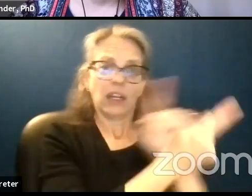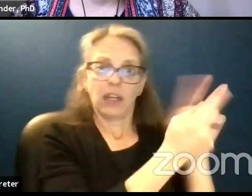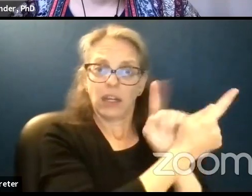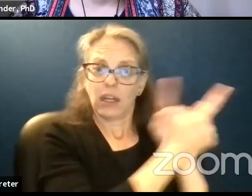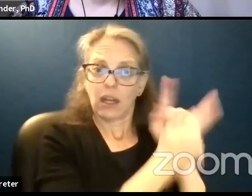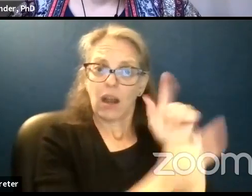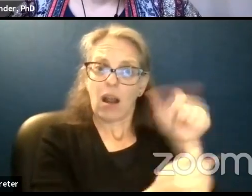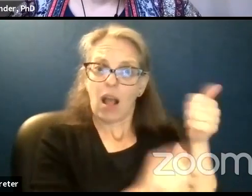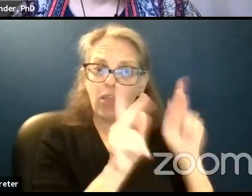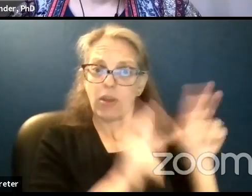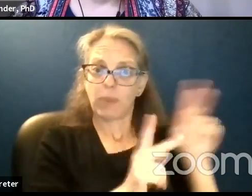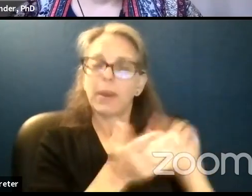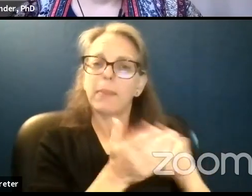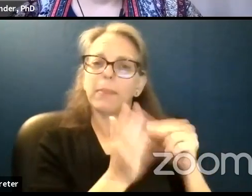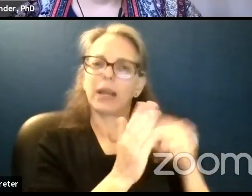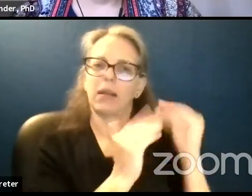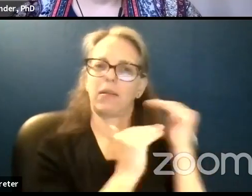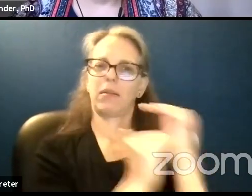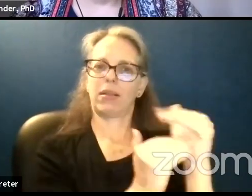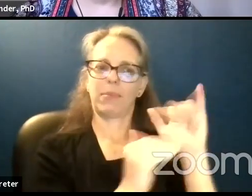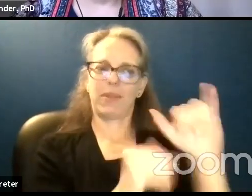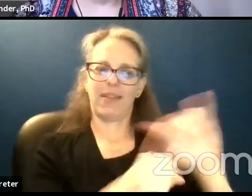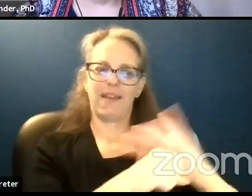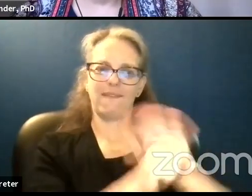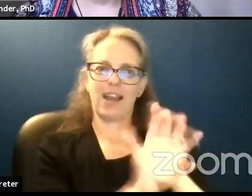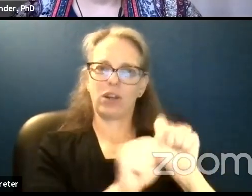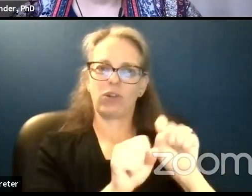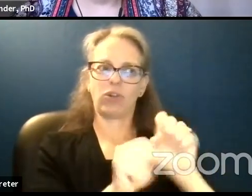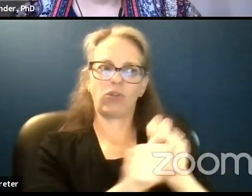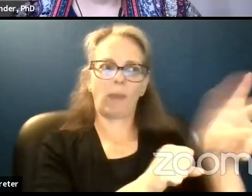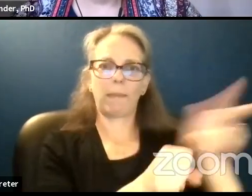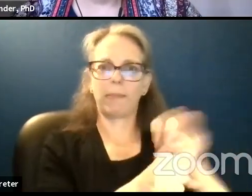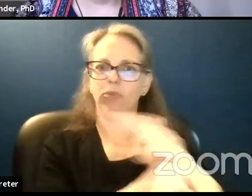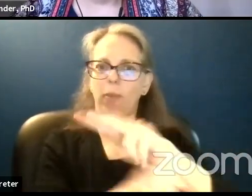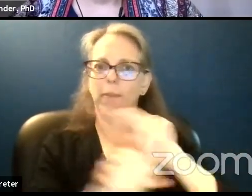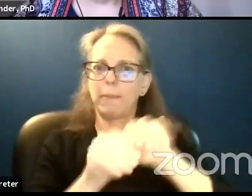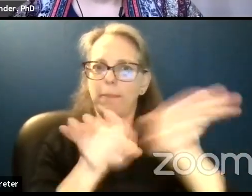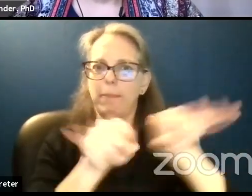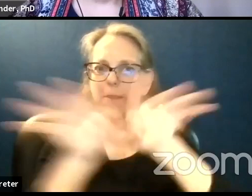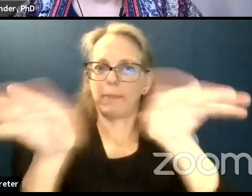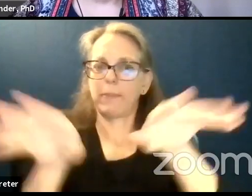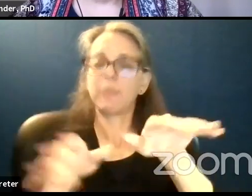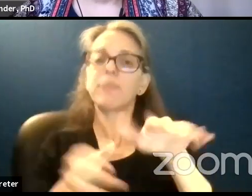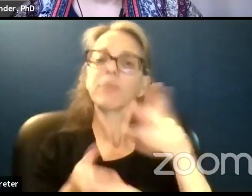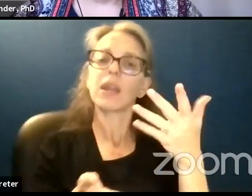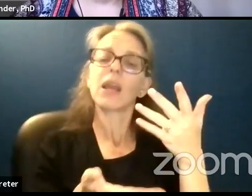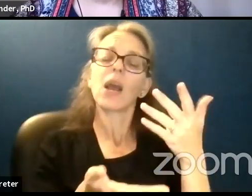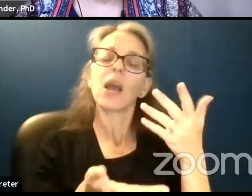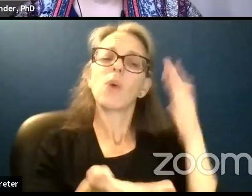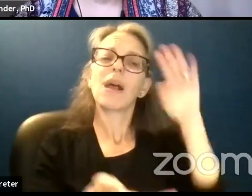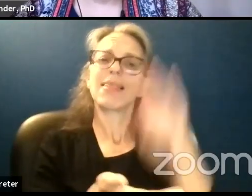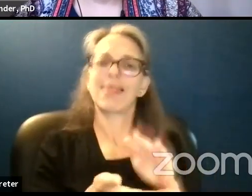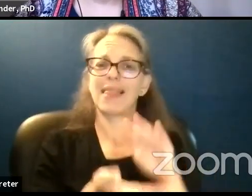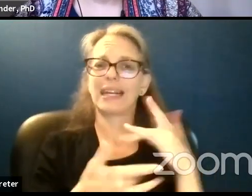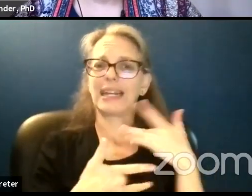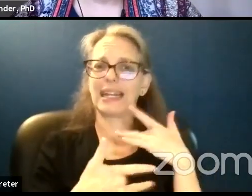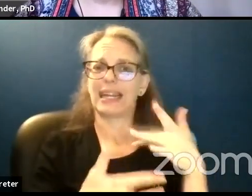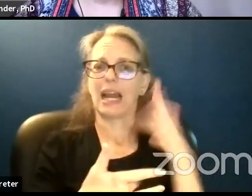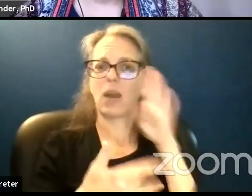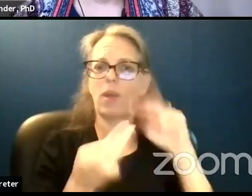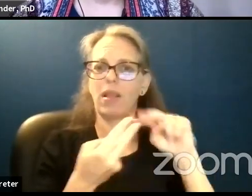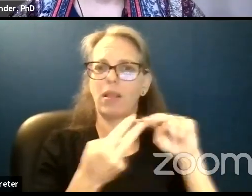allow the virus to transmit from one person to another, the less likely there will be variants. And variants are part of what is driving this kind of